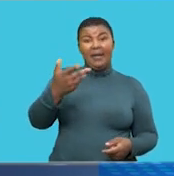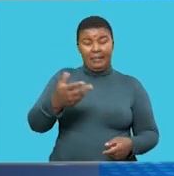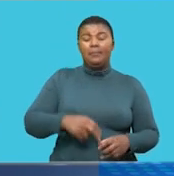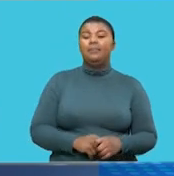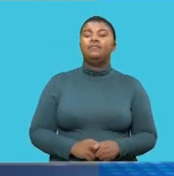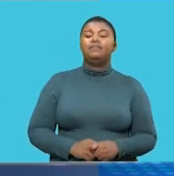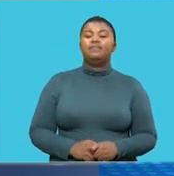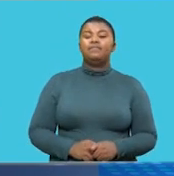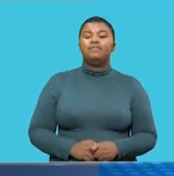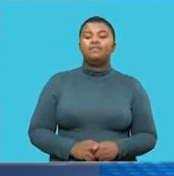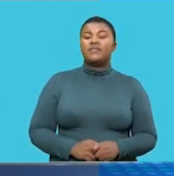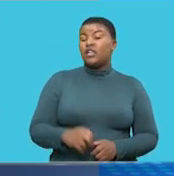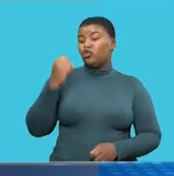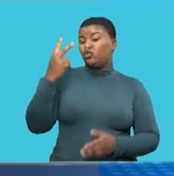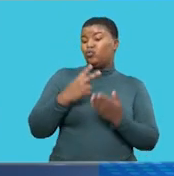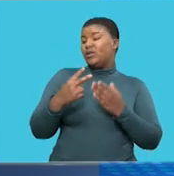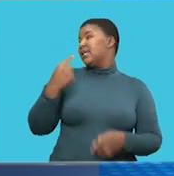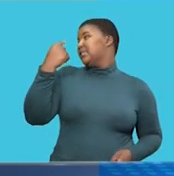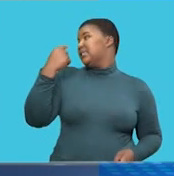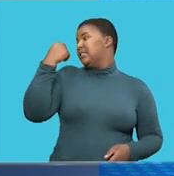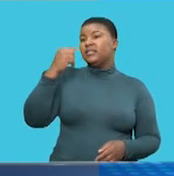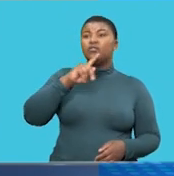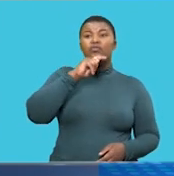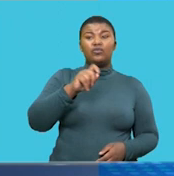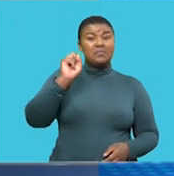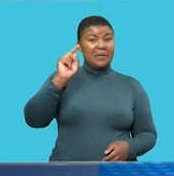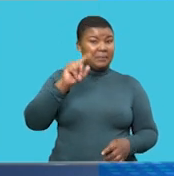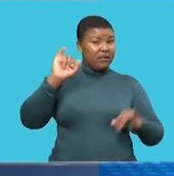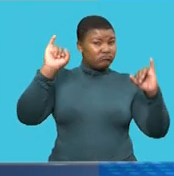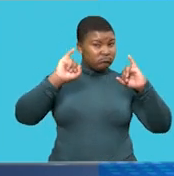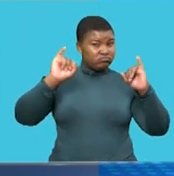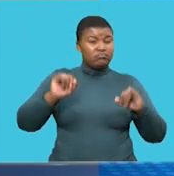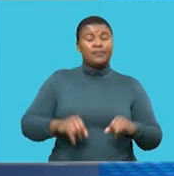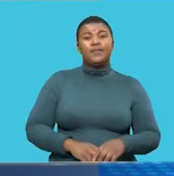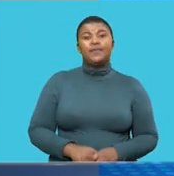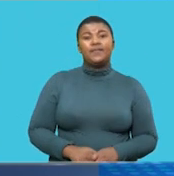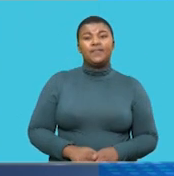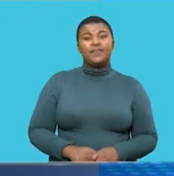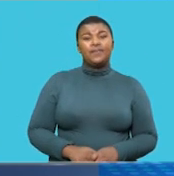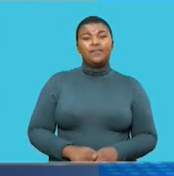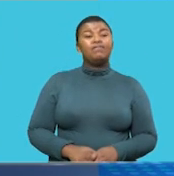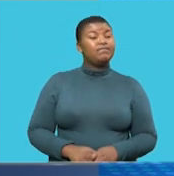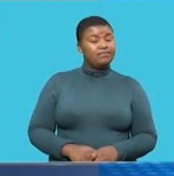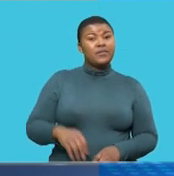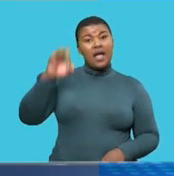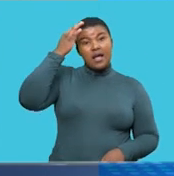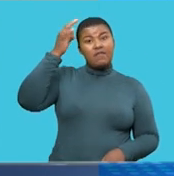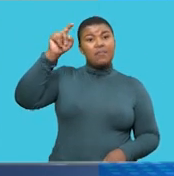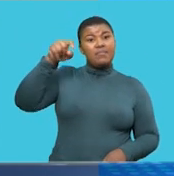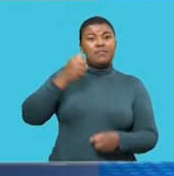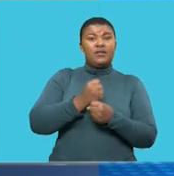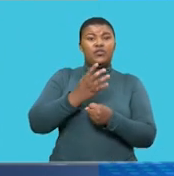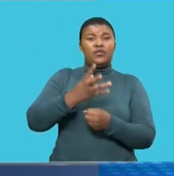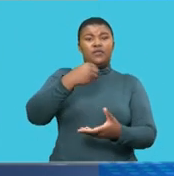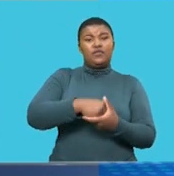especially in the past 2 years, it has become crucial for government to intervene